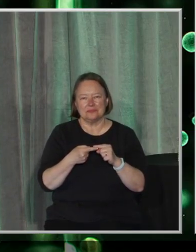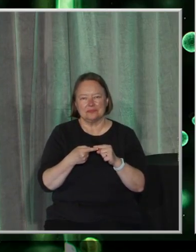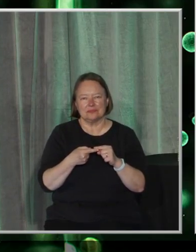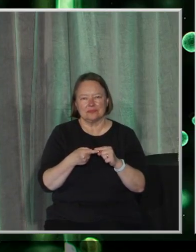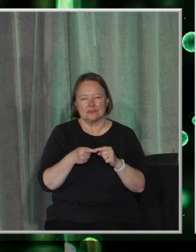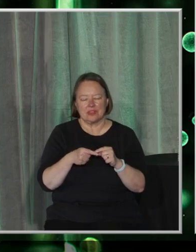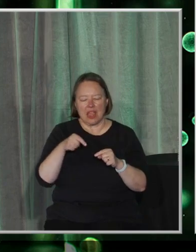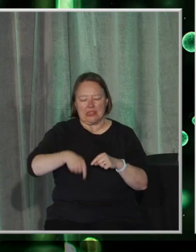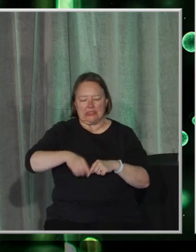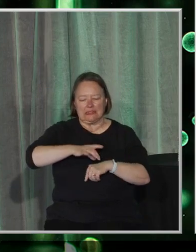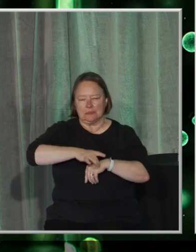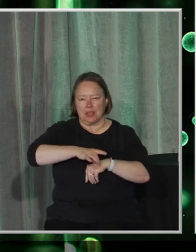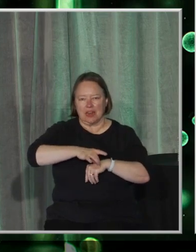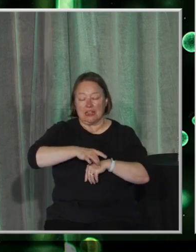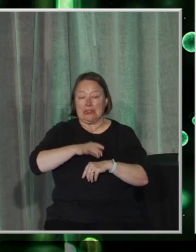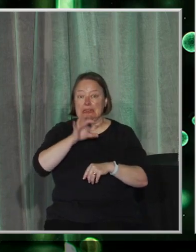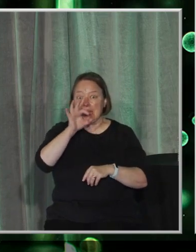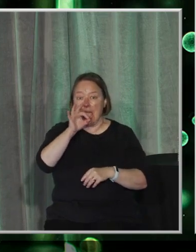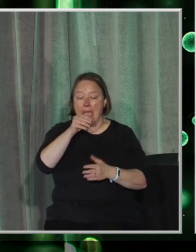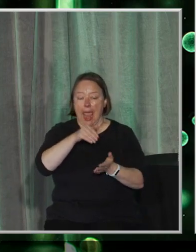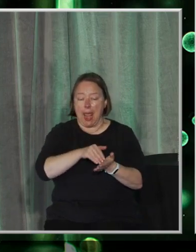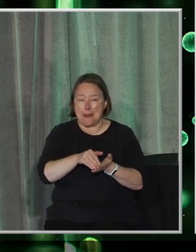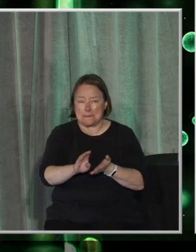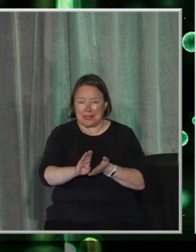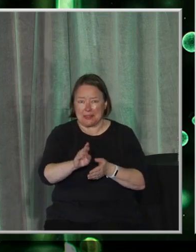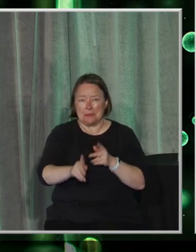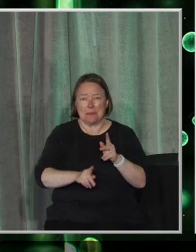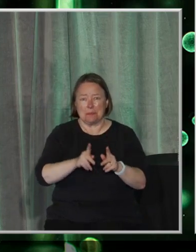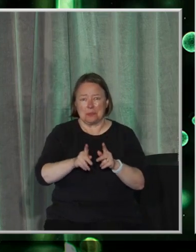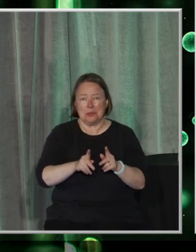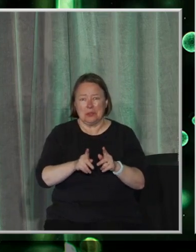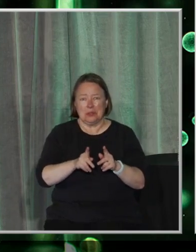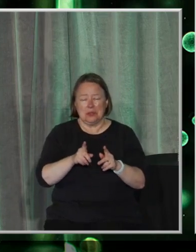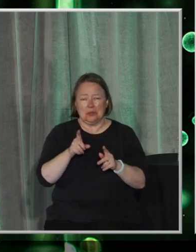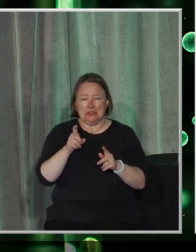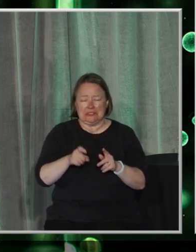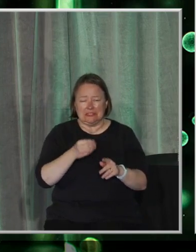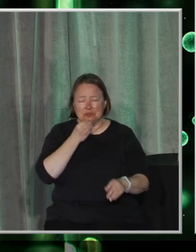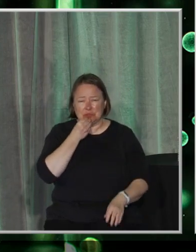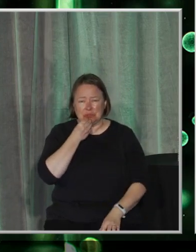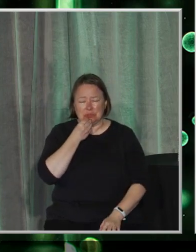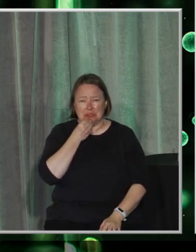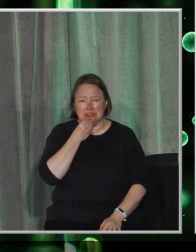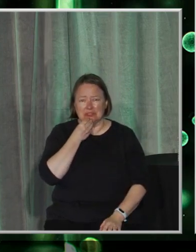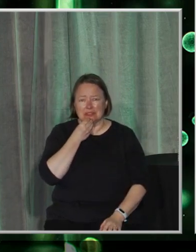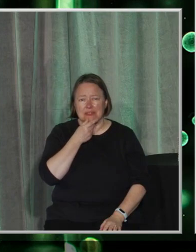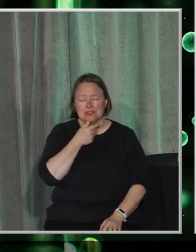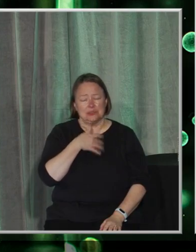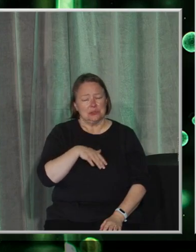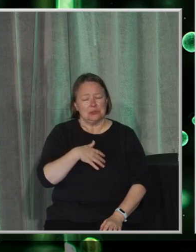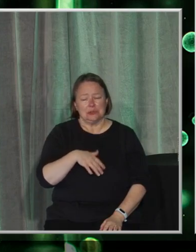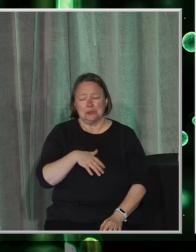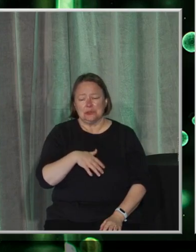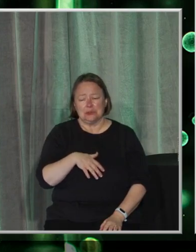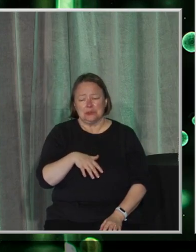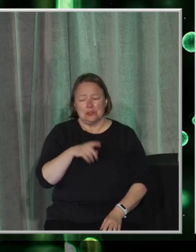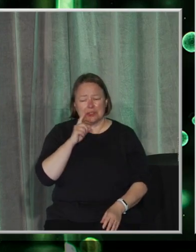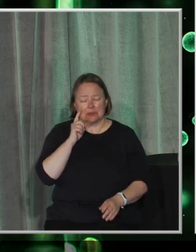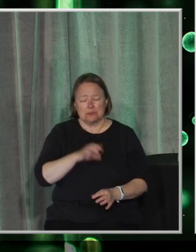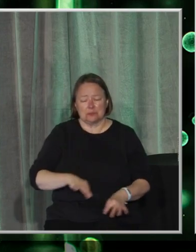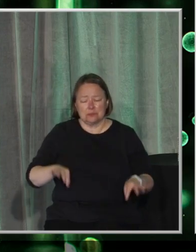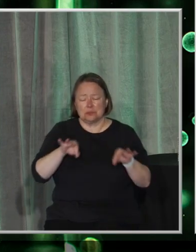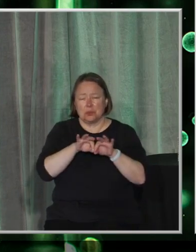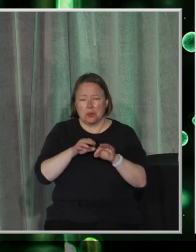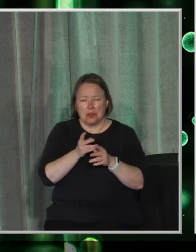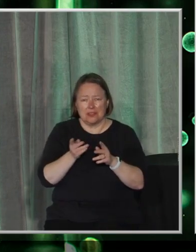On a planet where 9 billion people will shortly be here, food has got to be one of the major focal